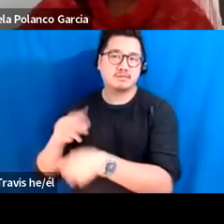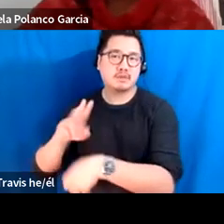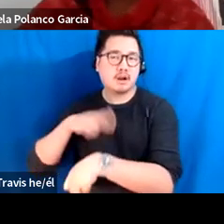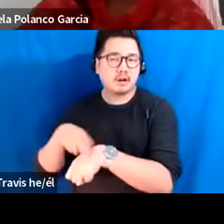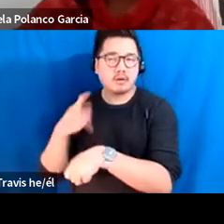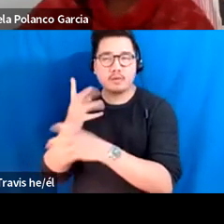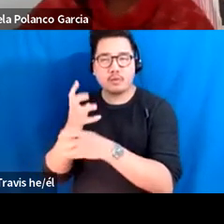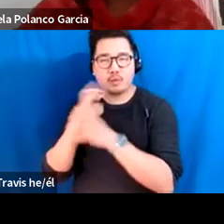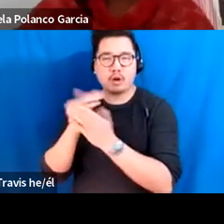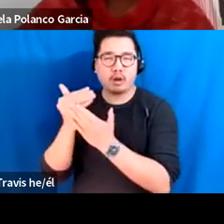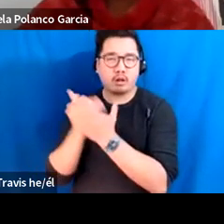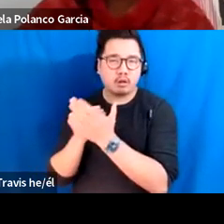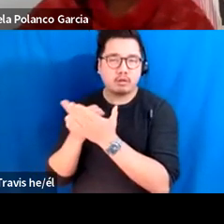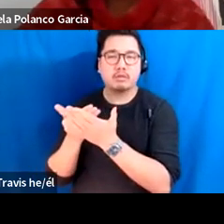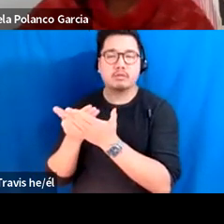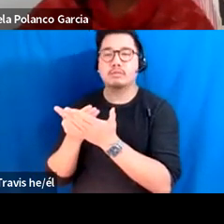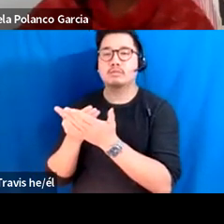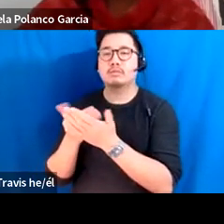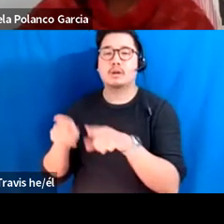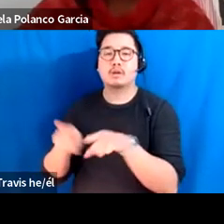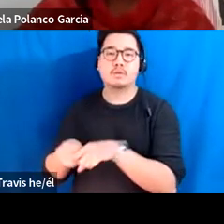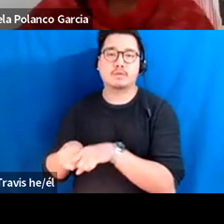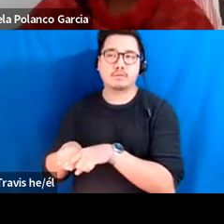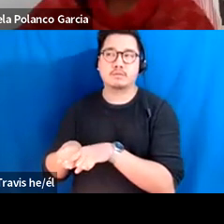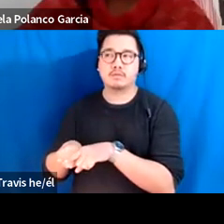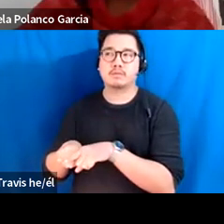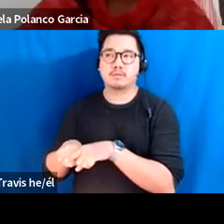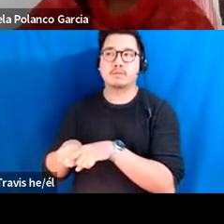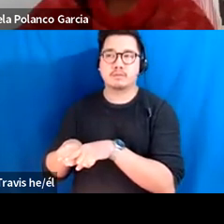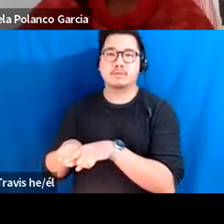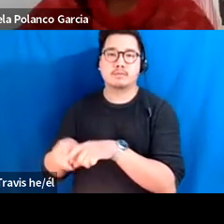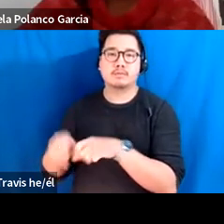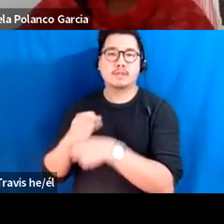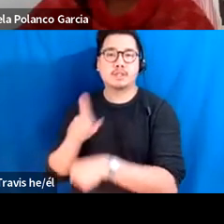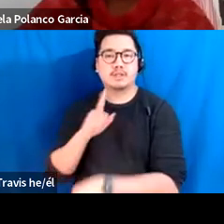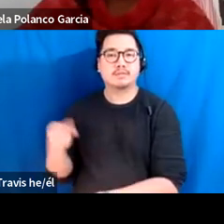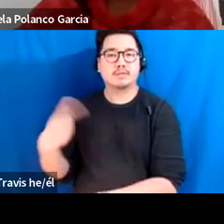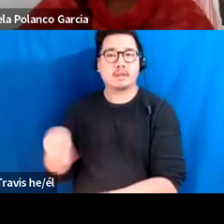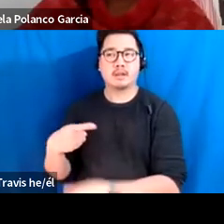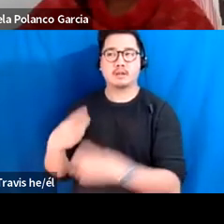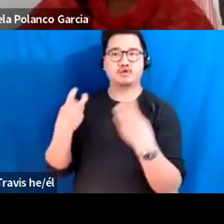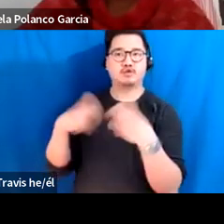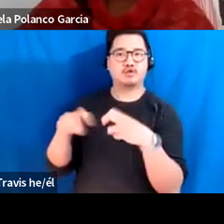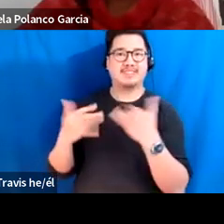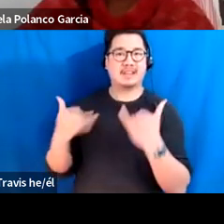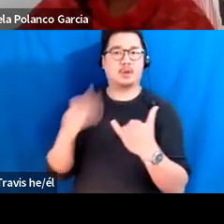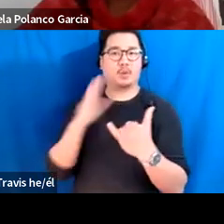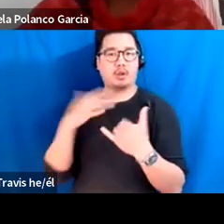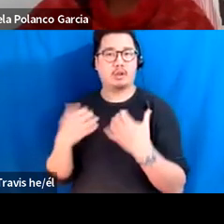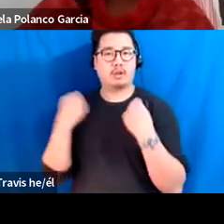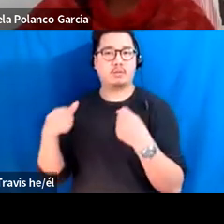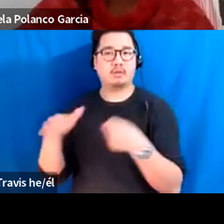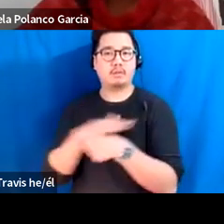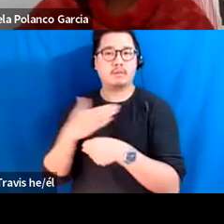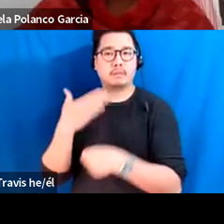and the ability to recover well with the point of transition now rather than later that